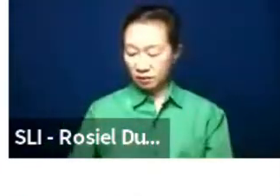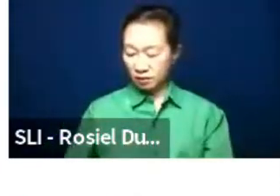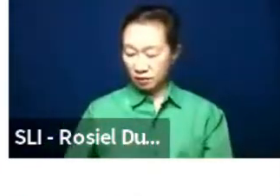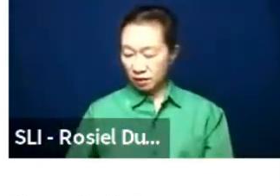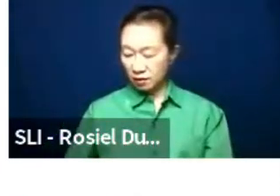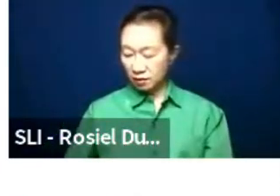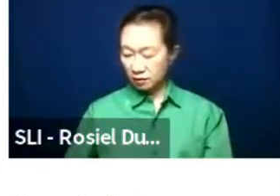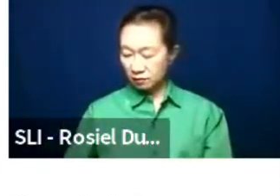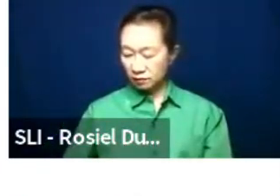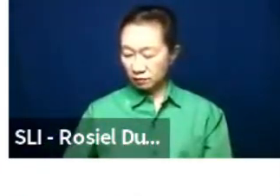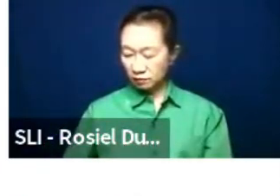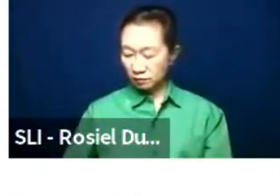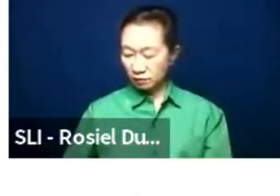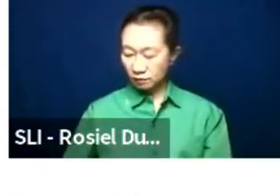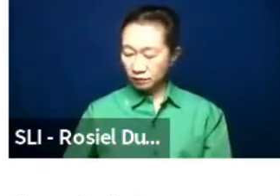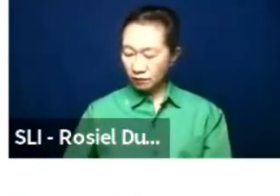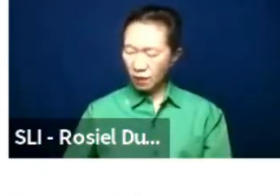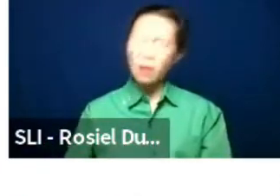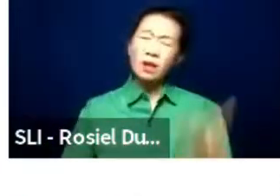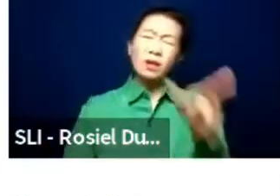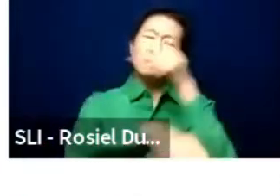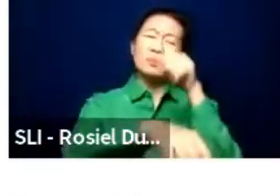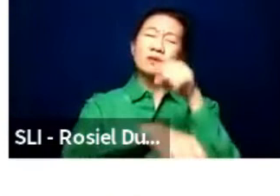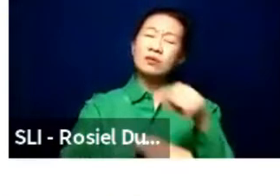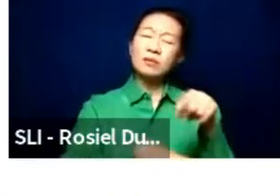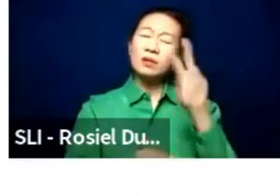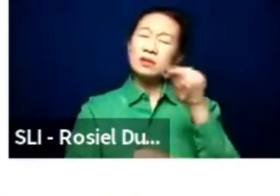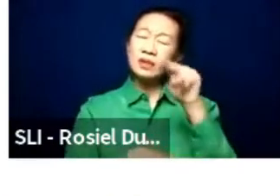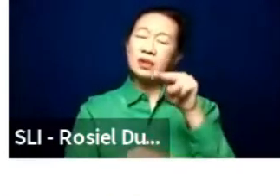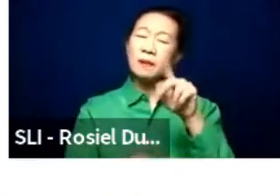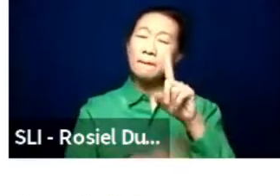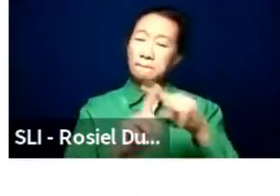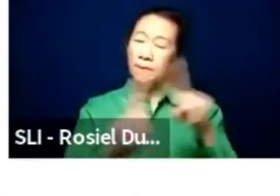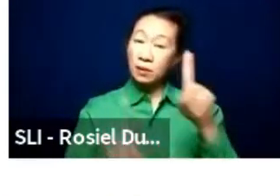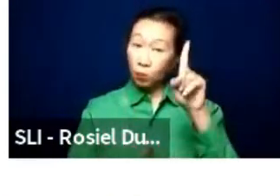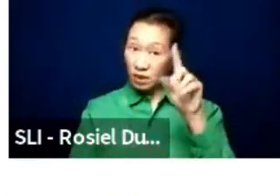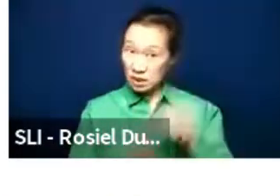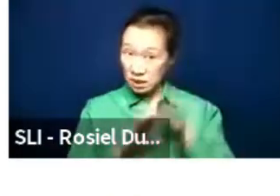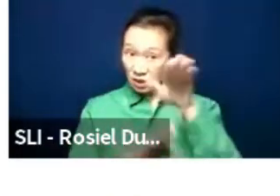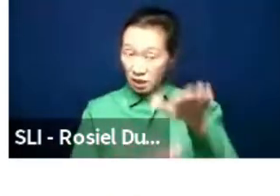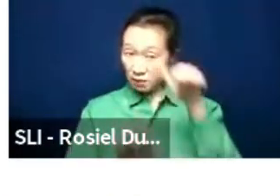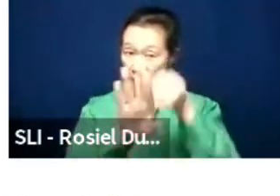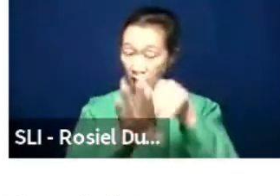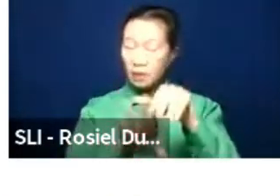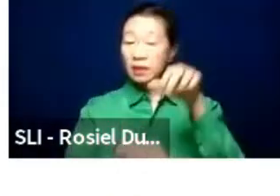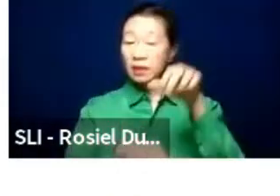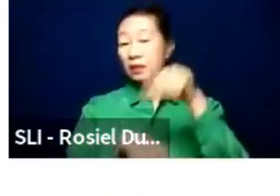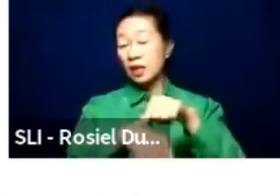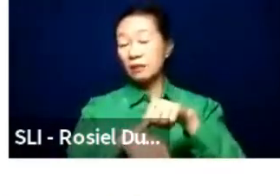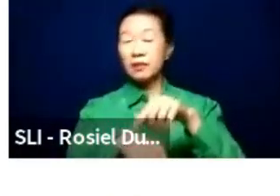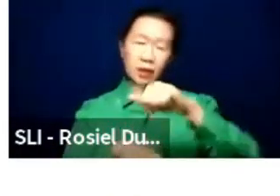No? So we still have a long way to go, pero one step at a time. No? In anything, progressive